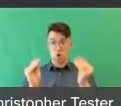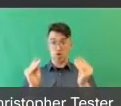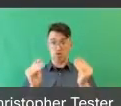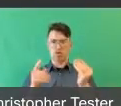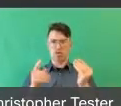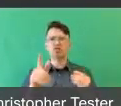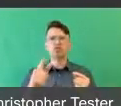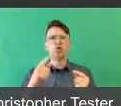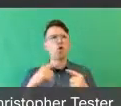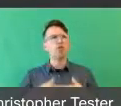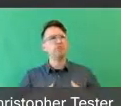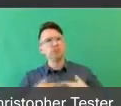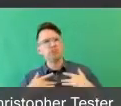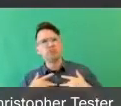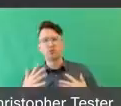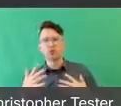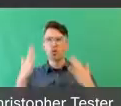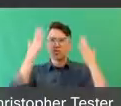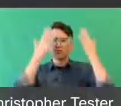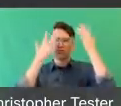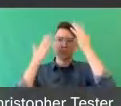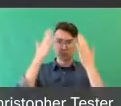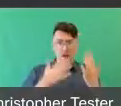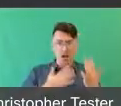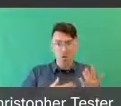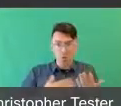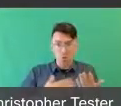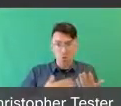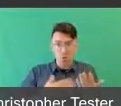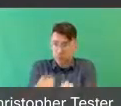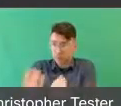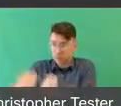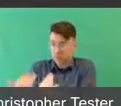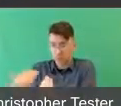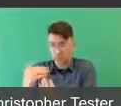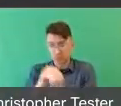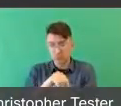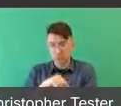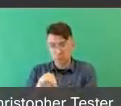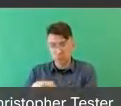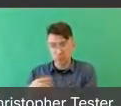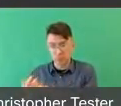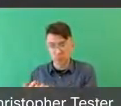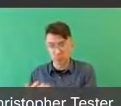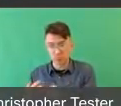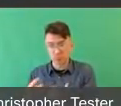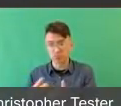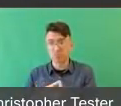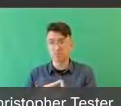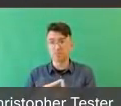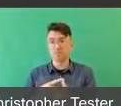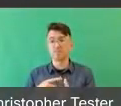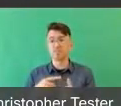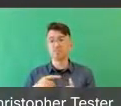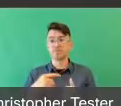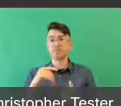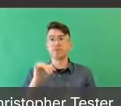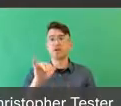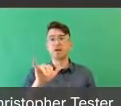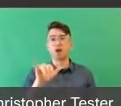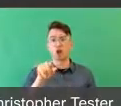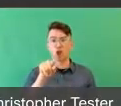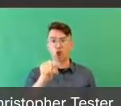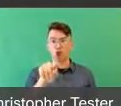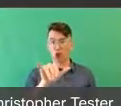let me mention one called U-Report. And U-Report right now involves